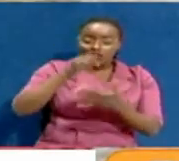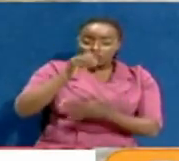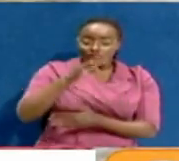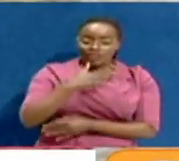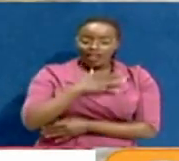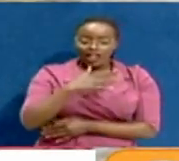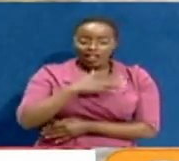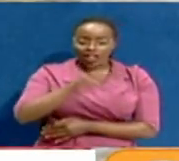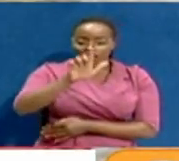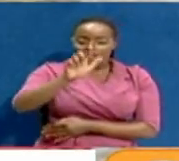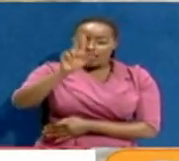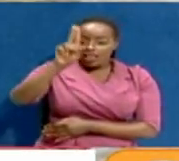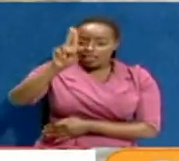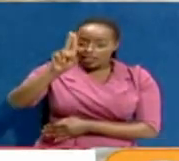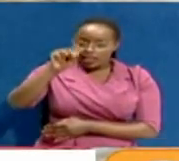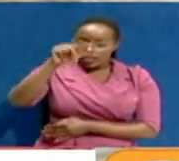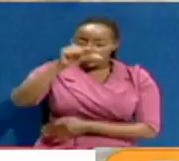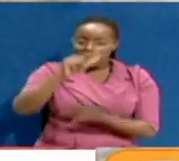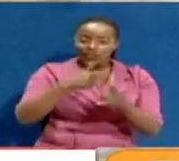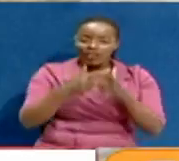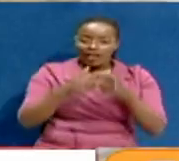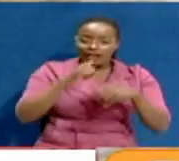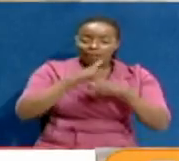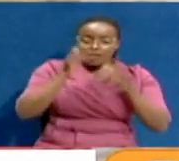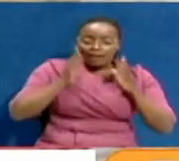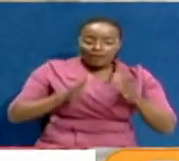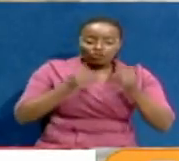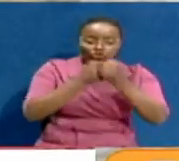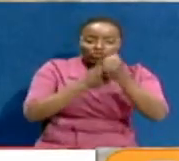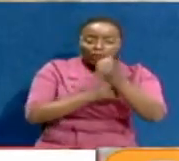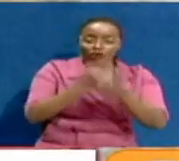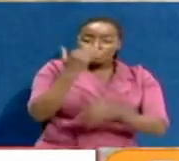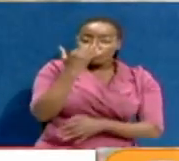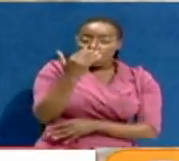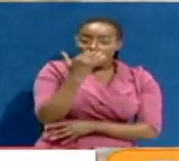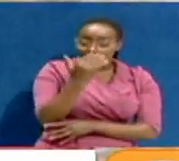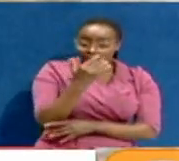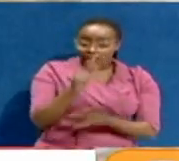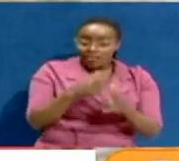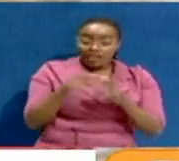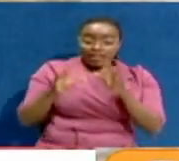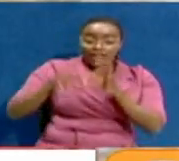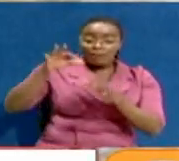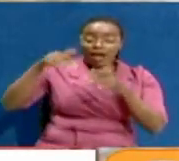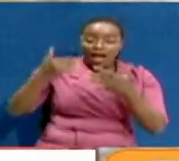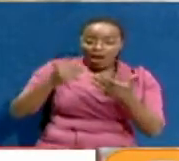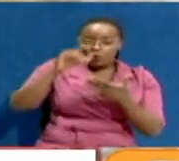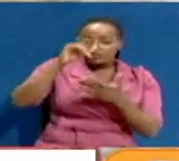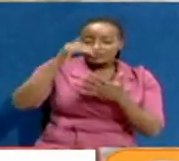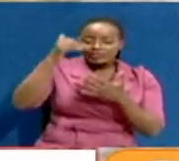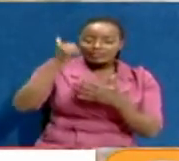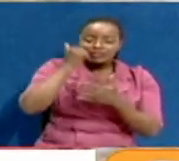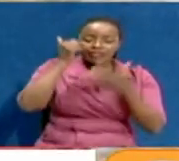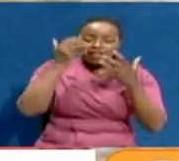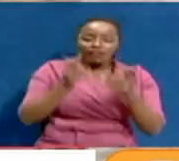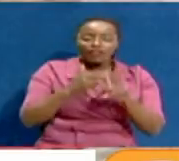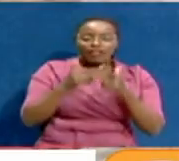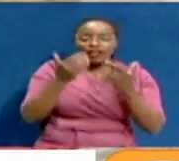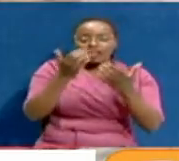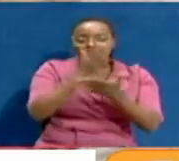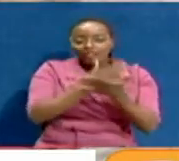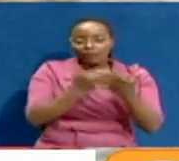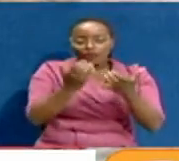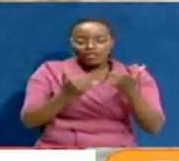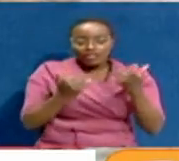lung. And at that point, we may need to put someone on oxygen. And depending on how severe it is, some may require to be put